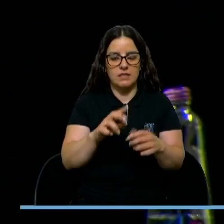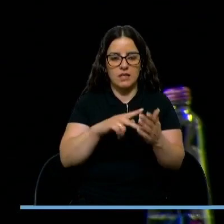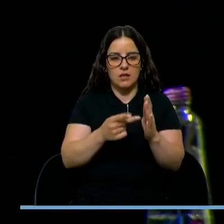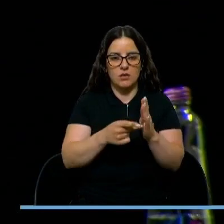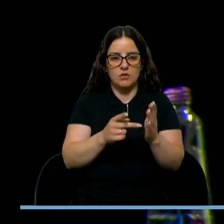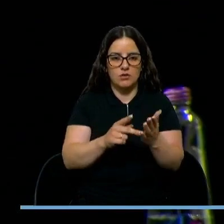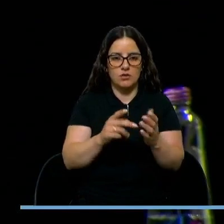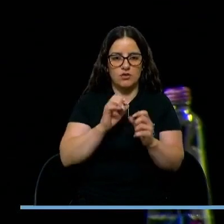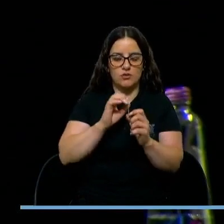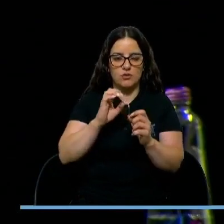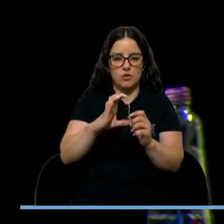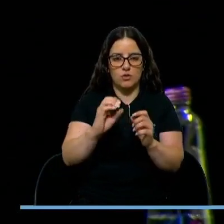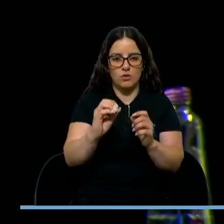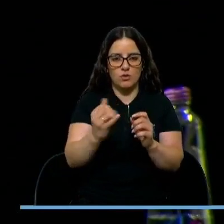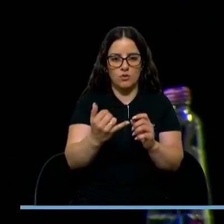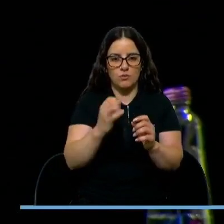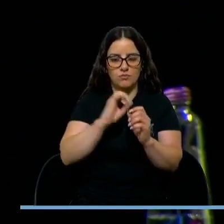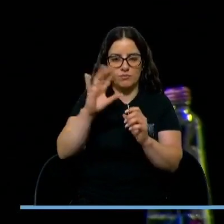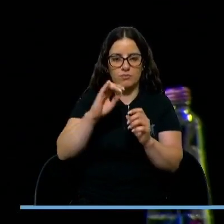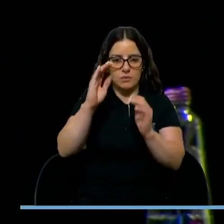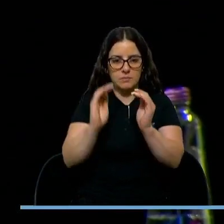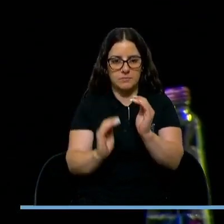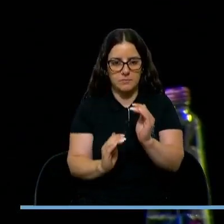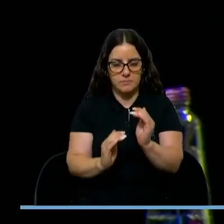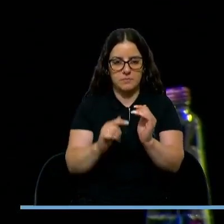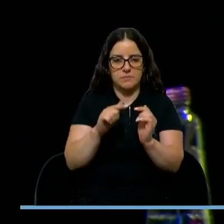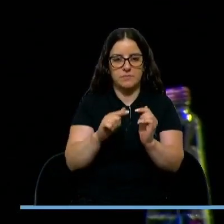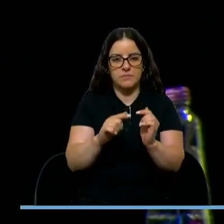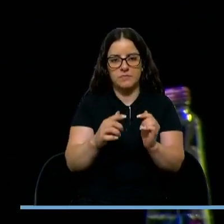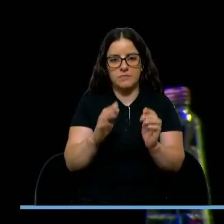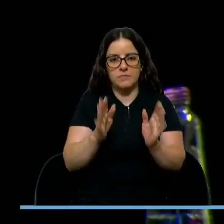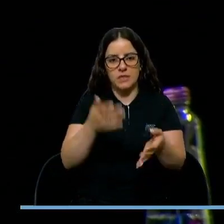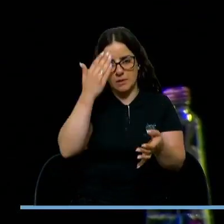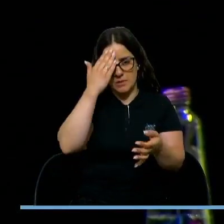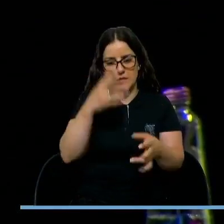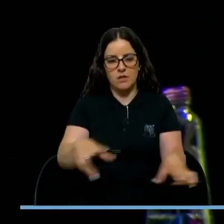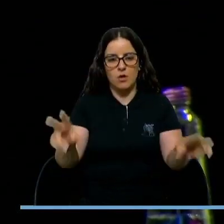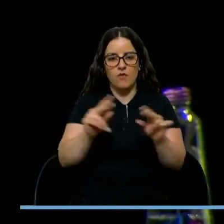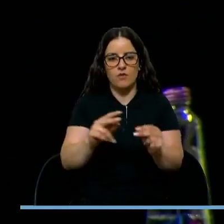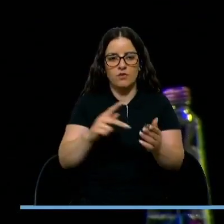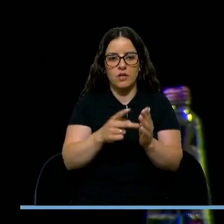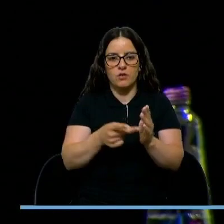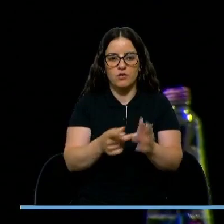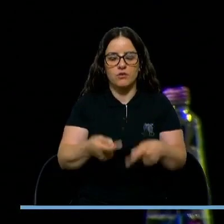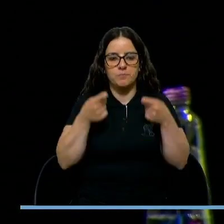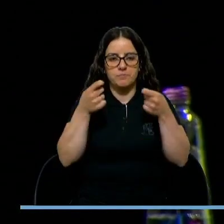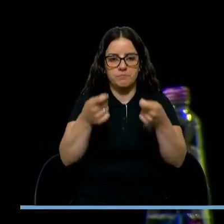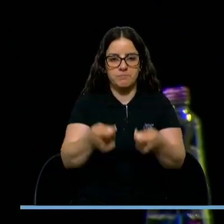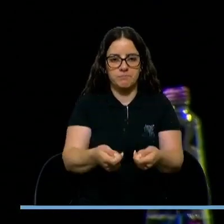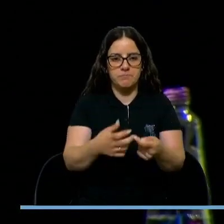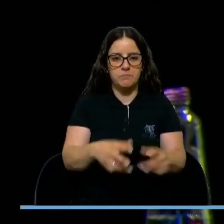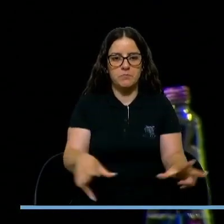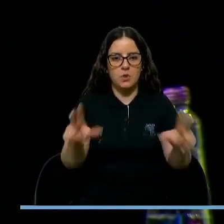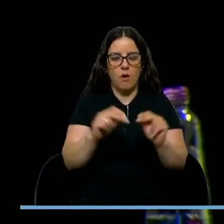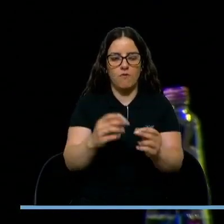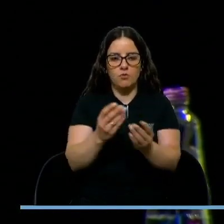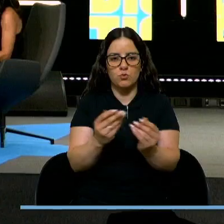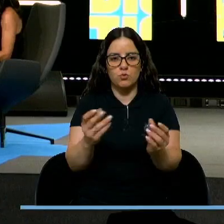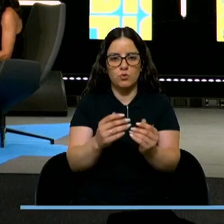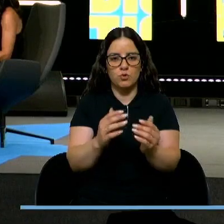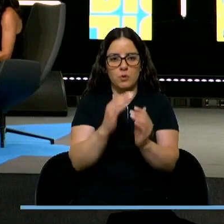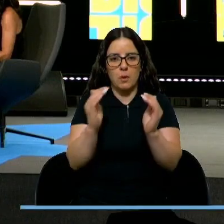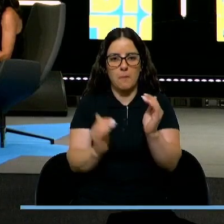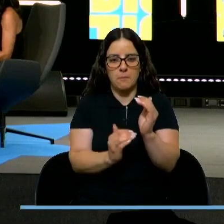carbon technology, we need to have the capacity to invest in new technologies, invest in new solutions of